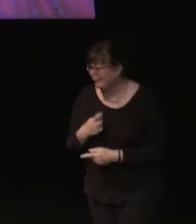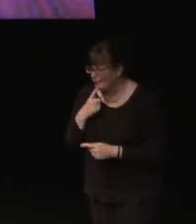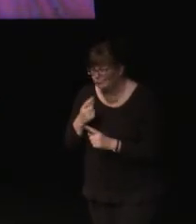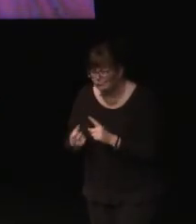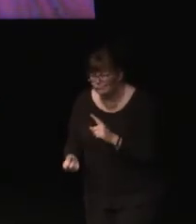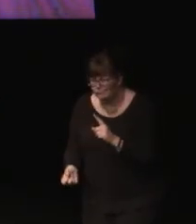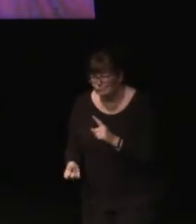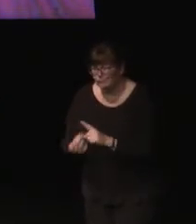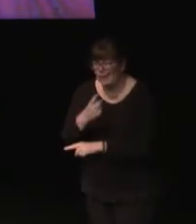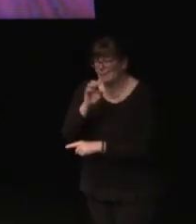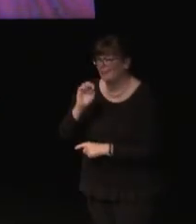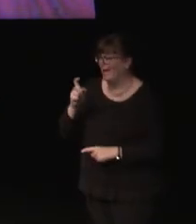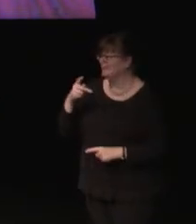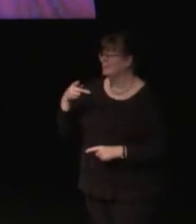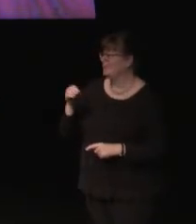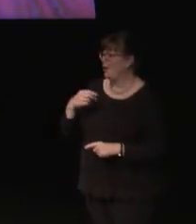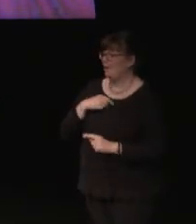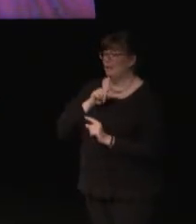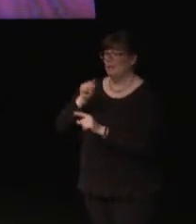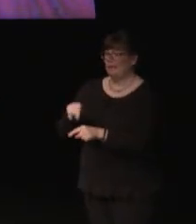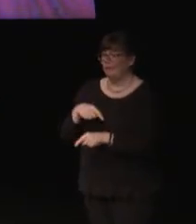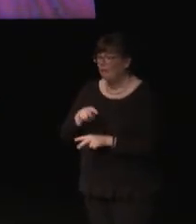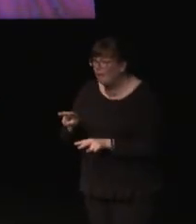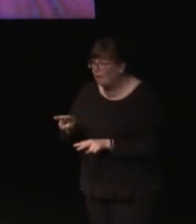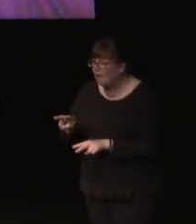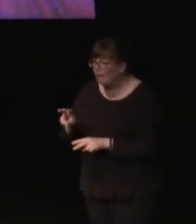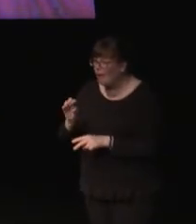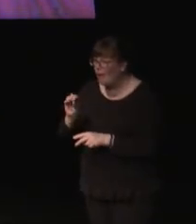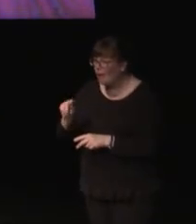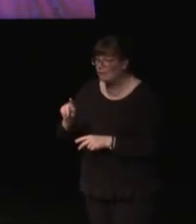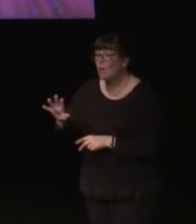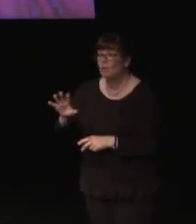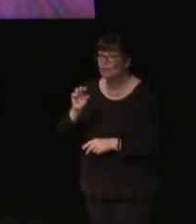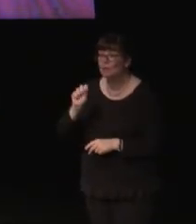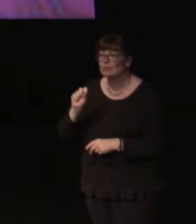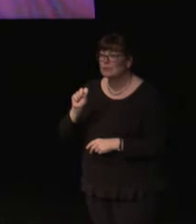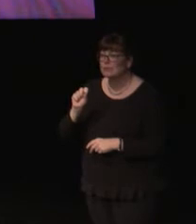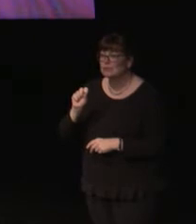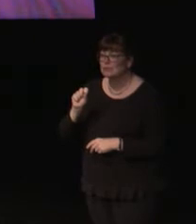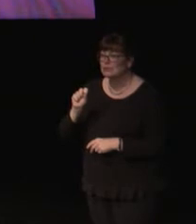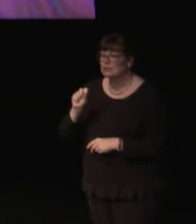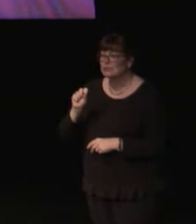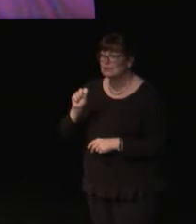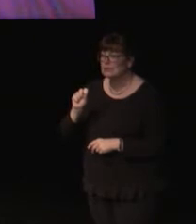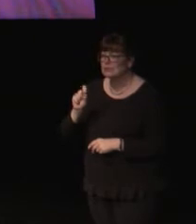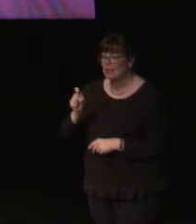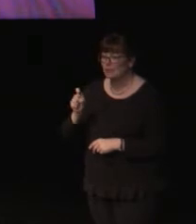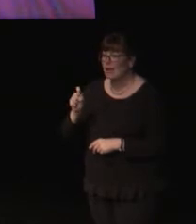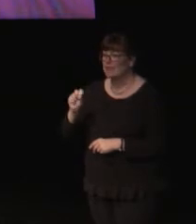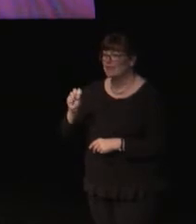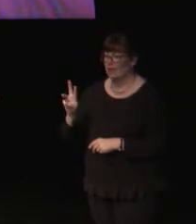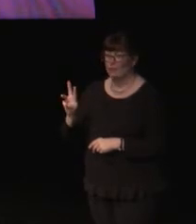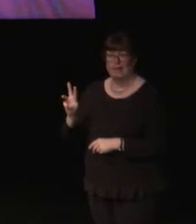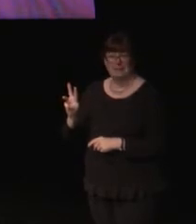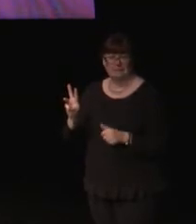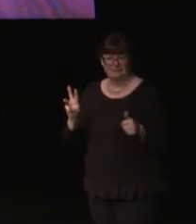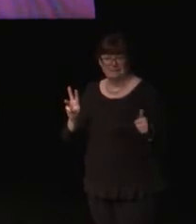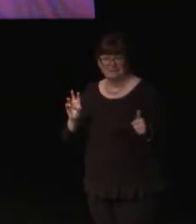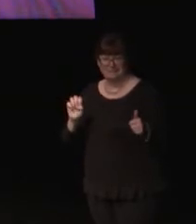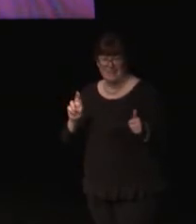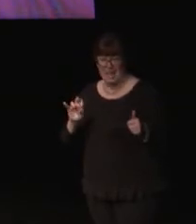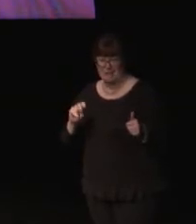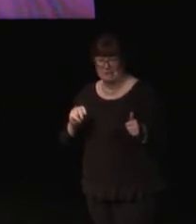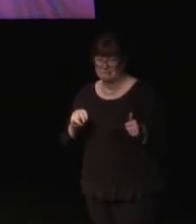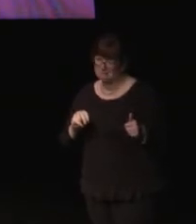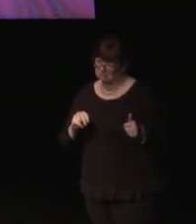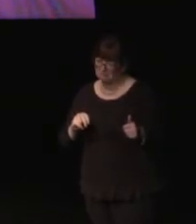random expo, and as an occupational, actually, this was South by Southwest. Shout out Aaron over there, represent.